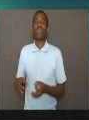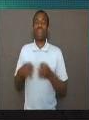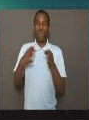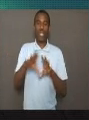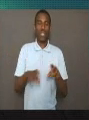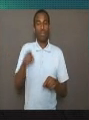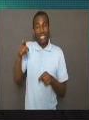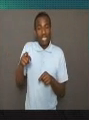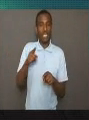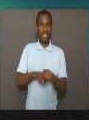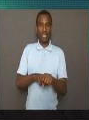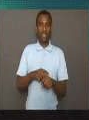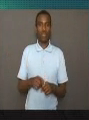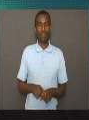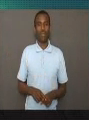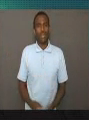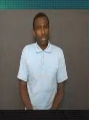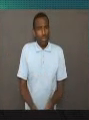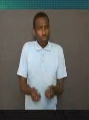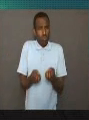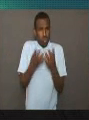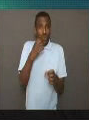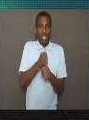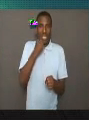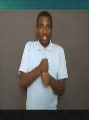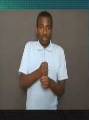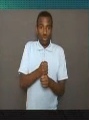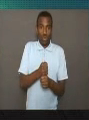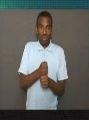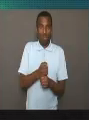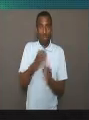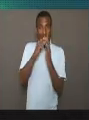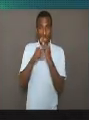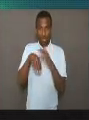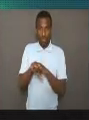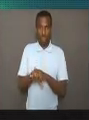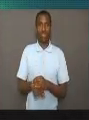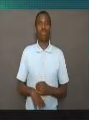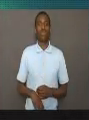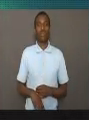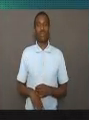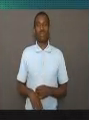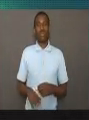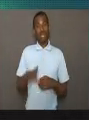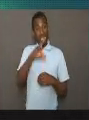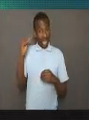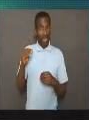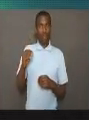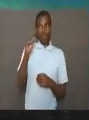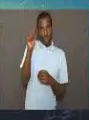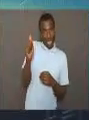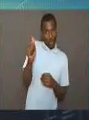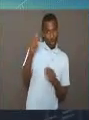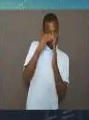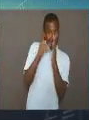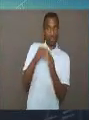In this case, there is more work done on the system than by the system.